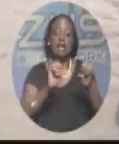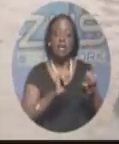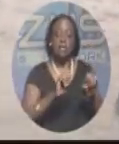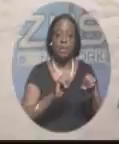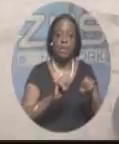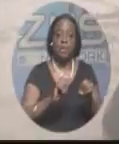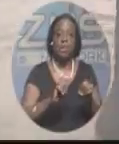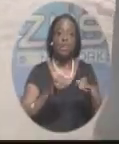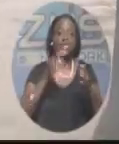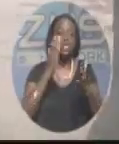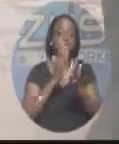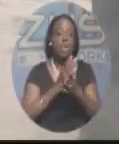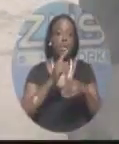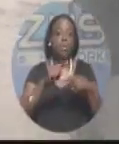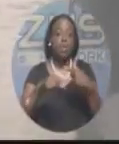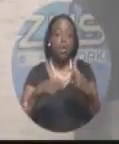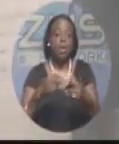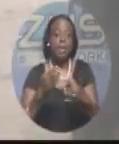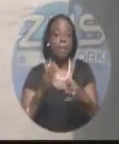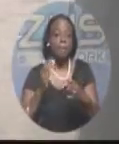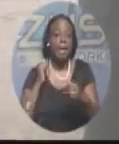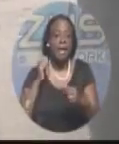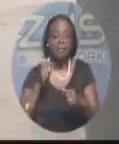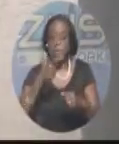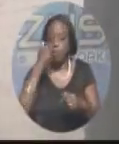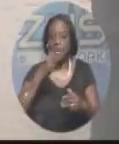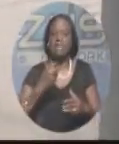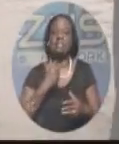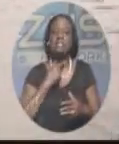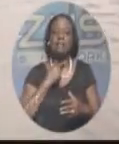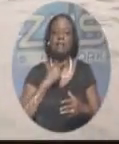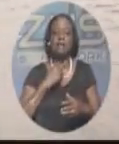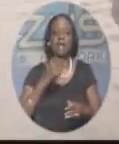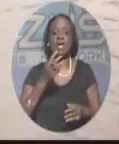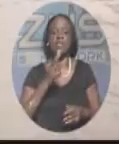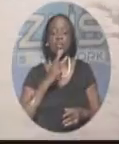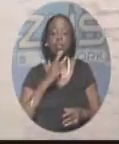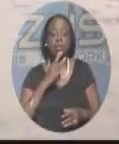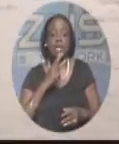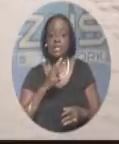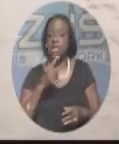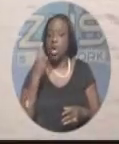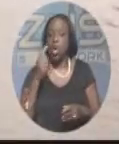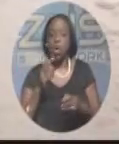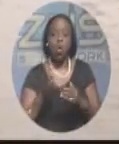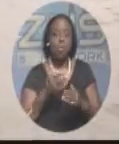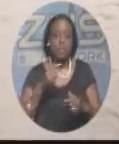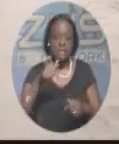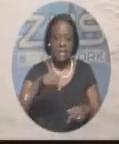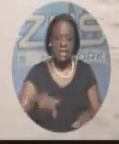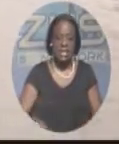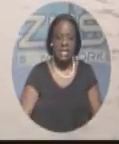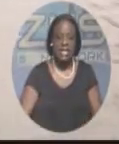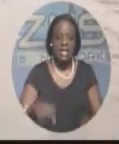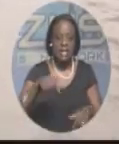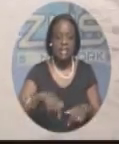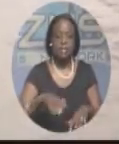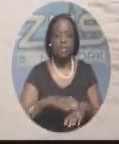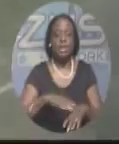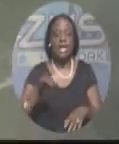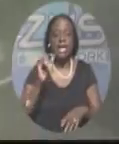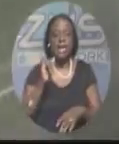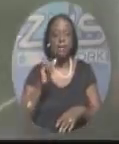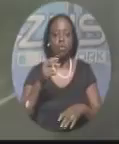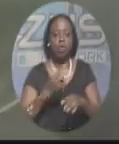further and further back because we don't want to get stuck in this water. But as you can see, it's almost knee deep out here on the Yamacraw Beach